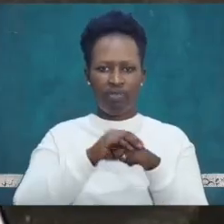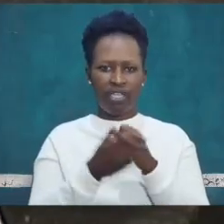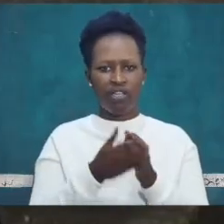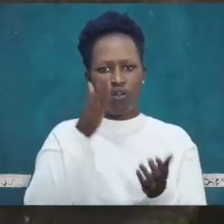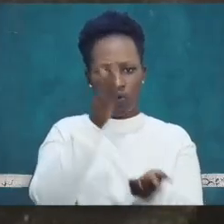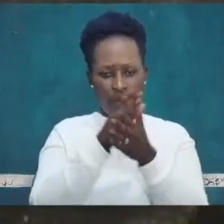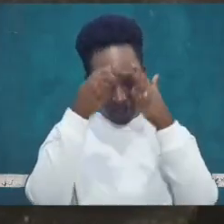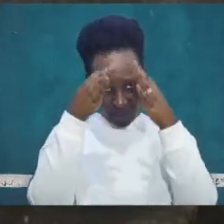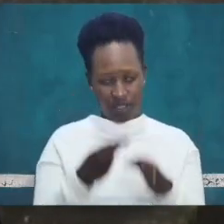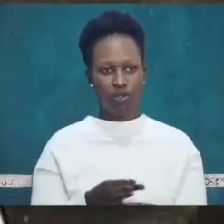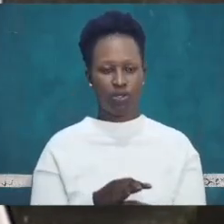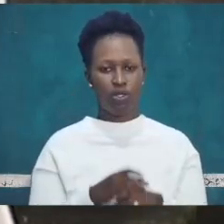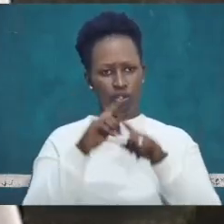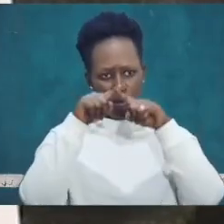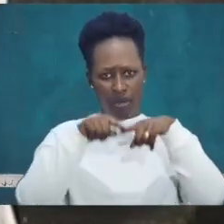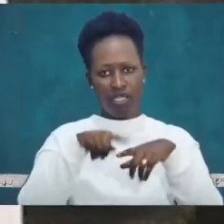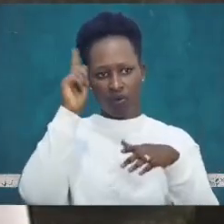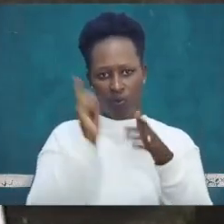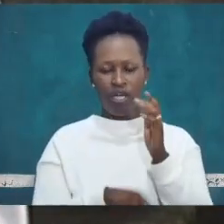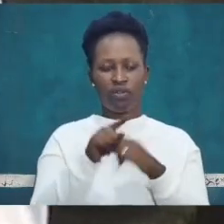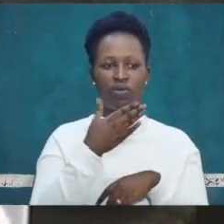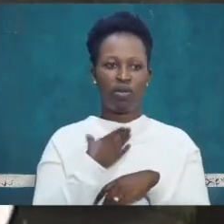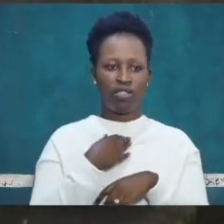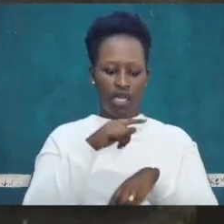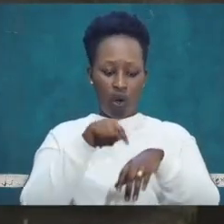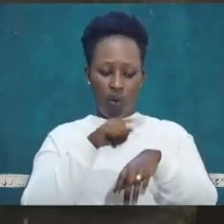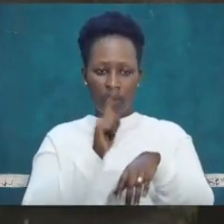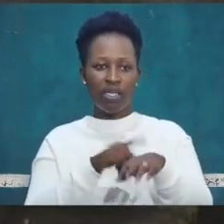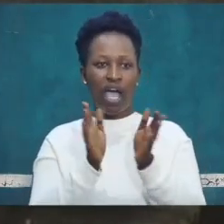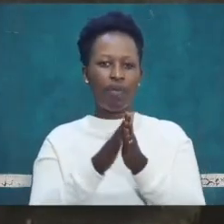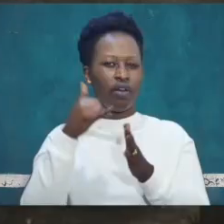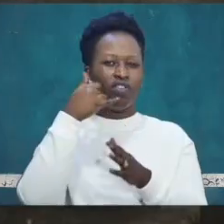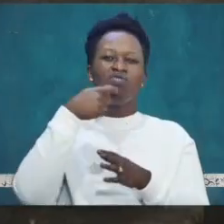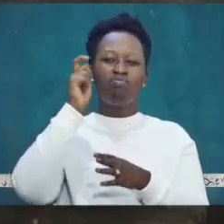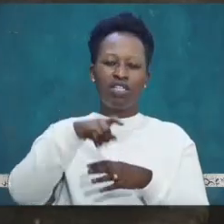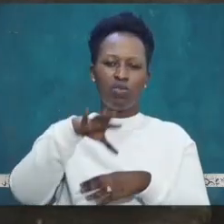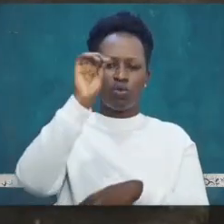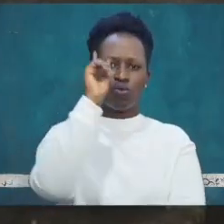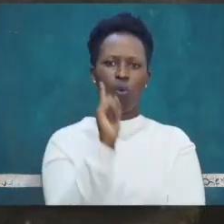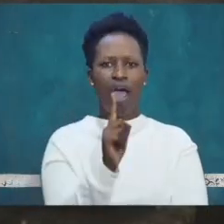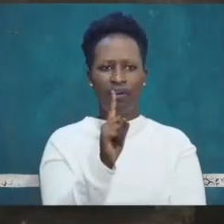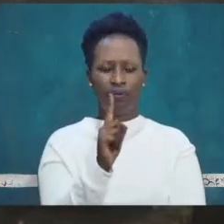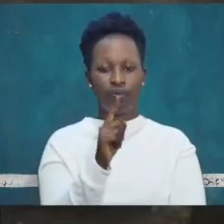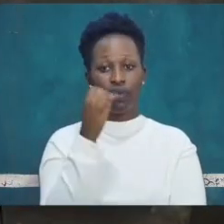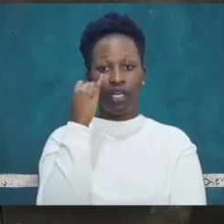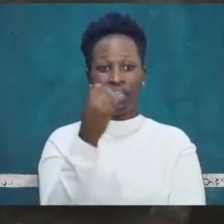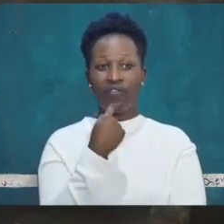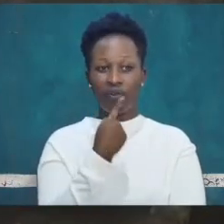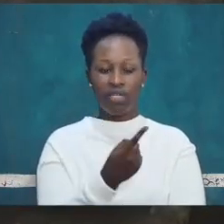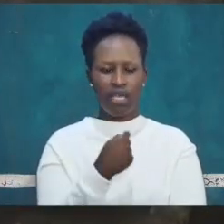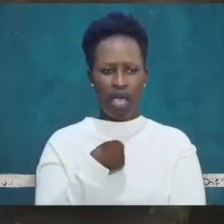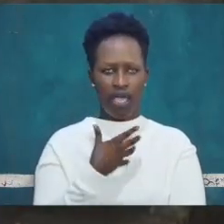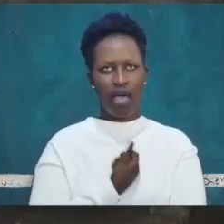decision, depending on what you want. A watch and a phone, you must choose one. So if you say,